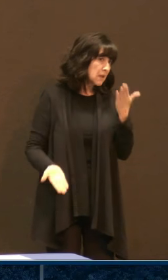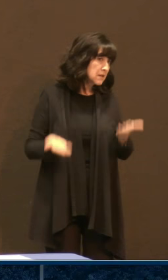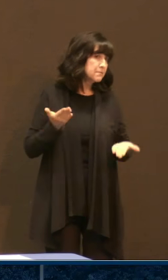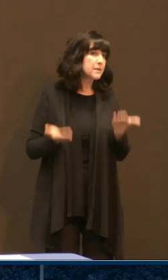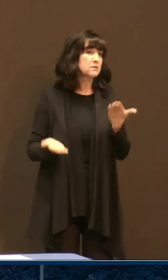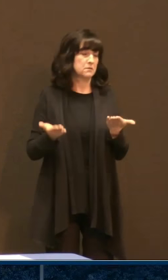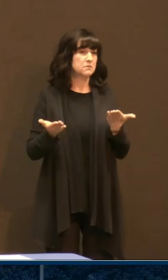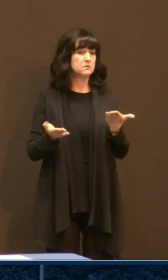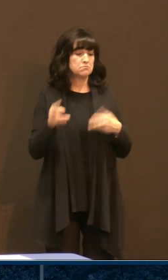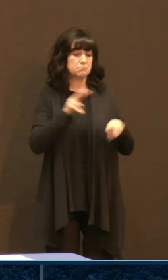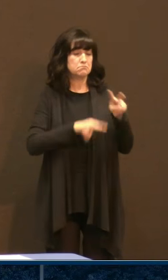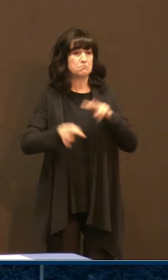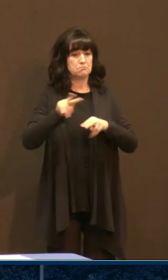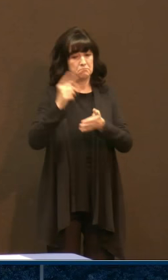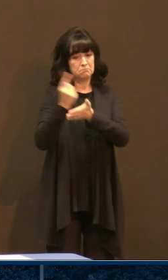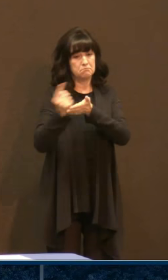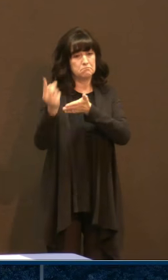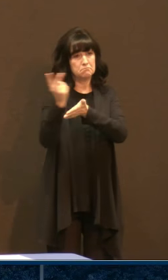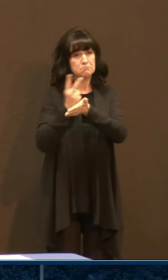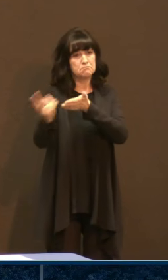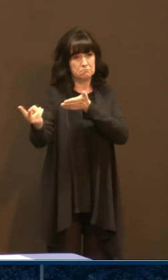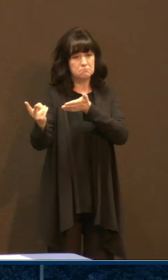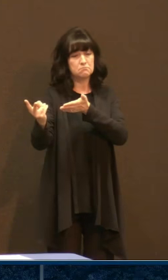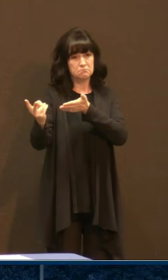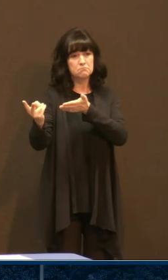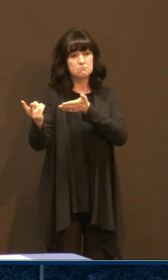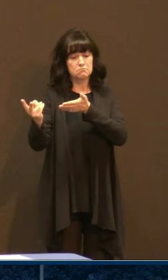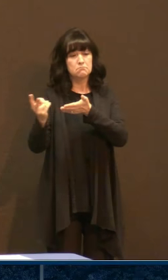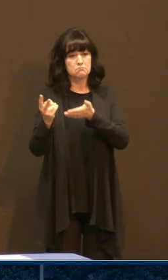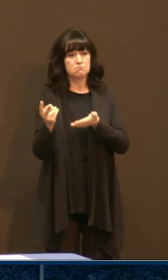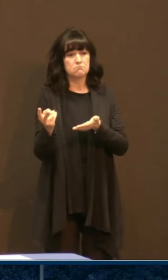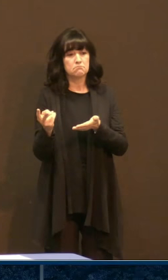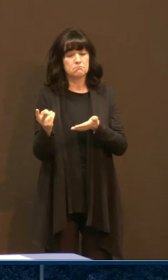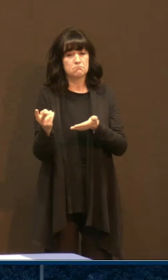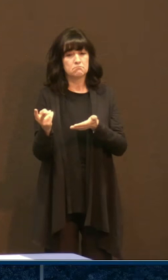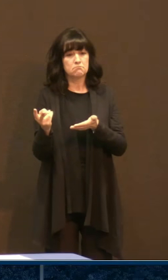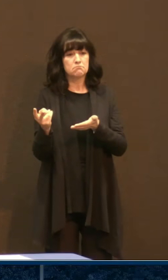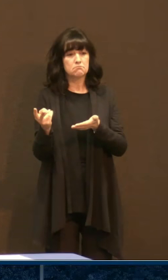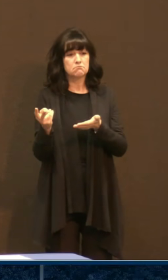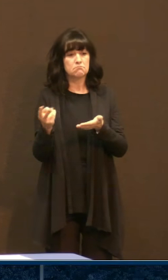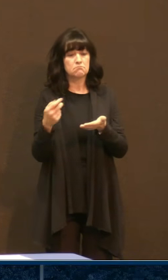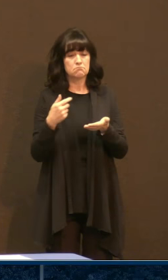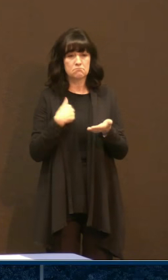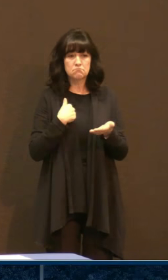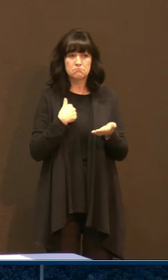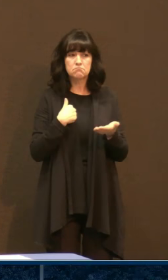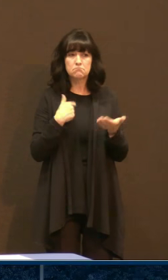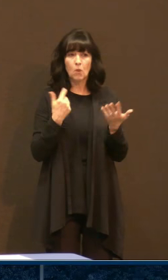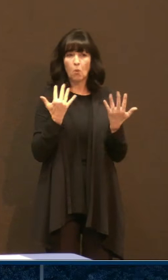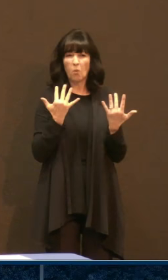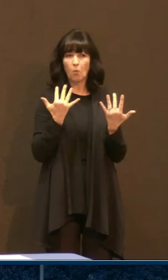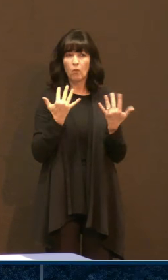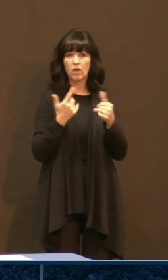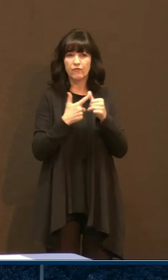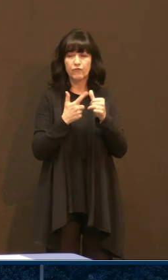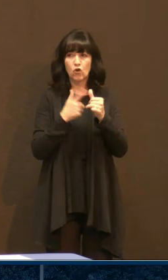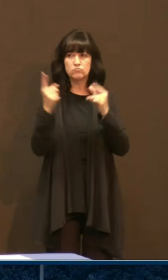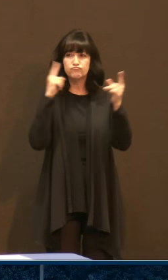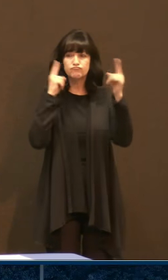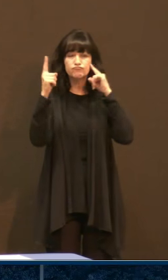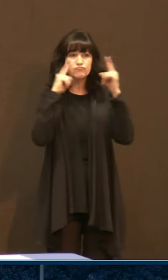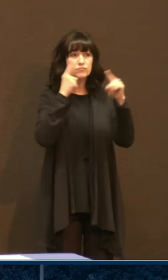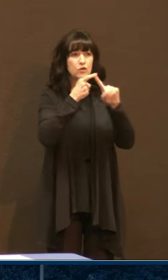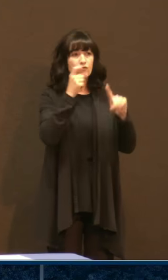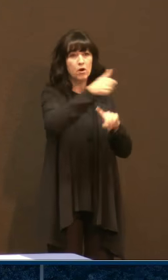the next several weeks, particularly as we hear things from other states. One of the big